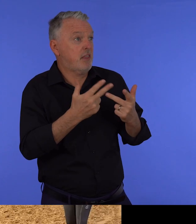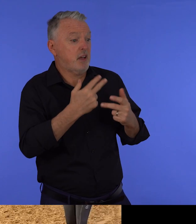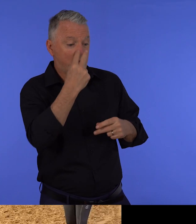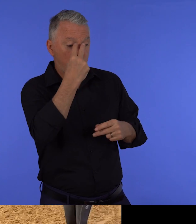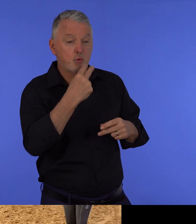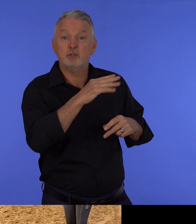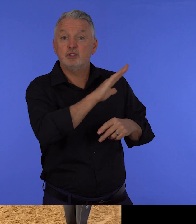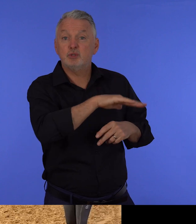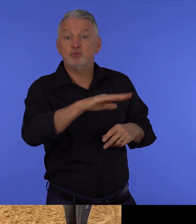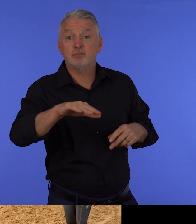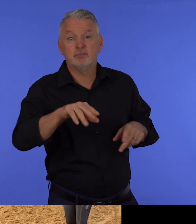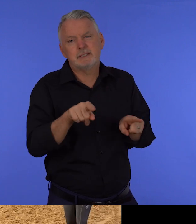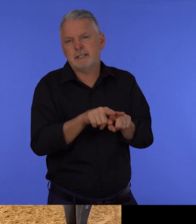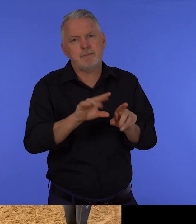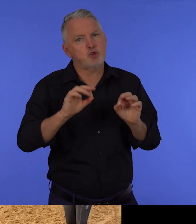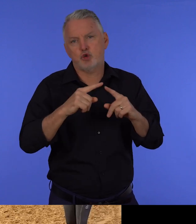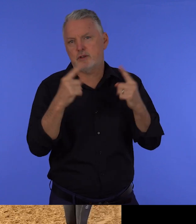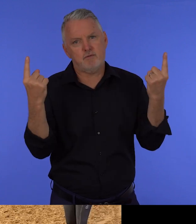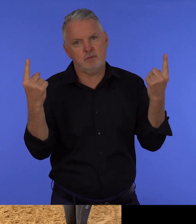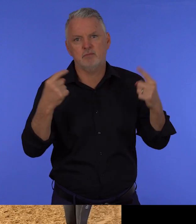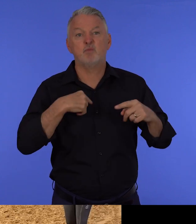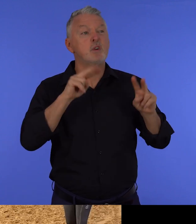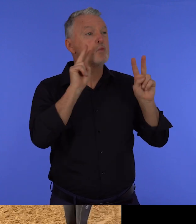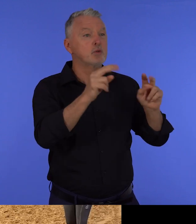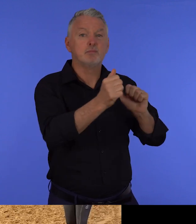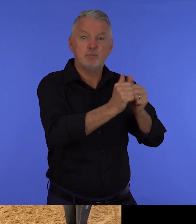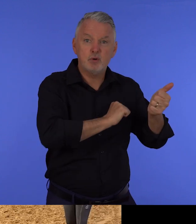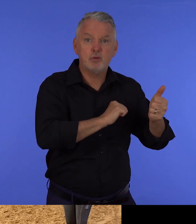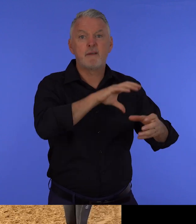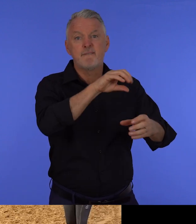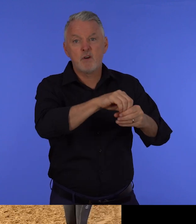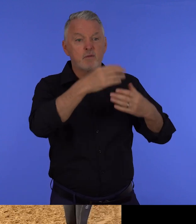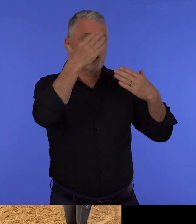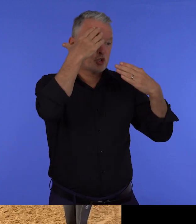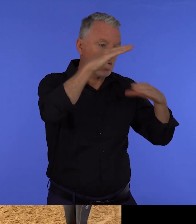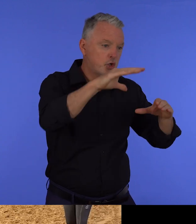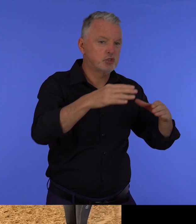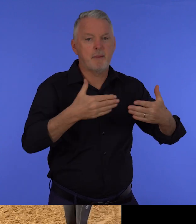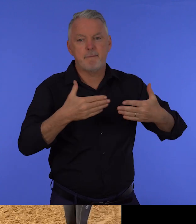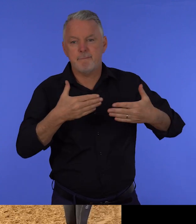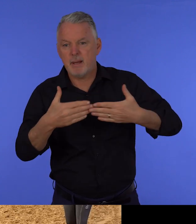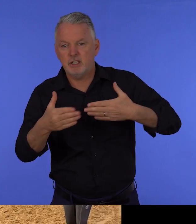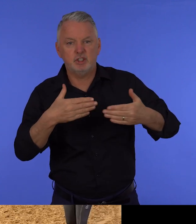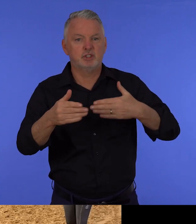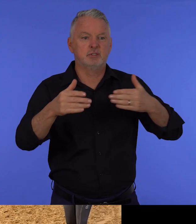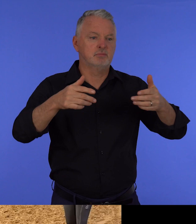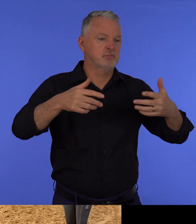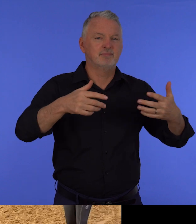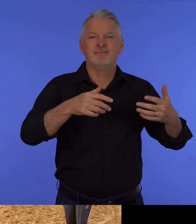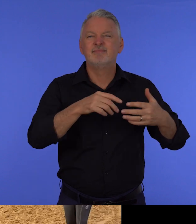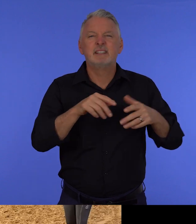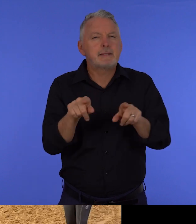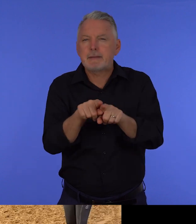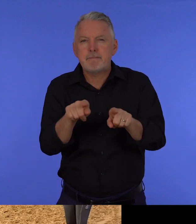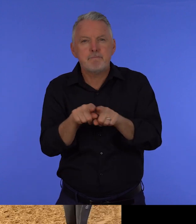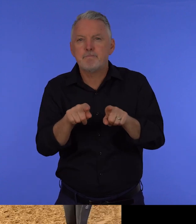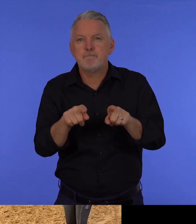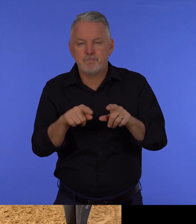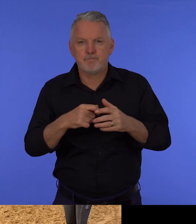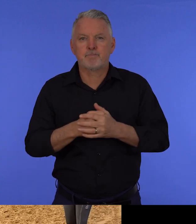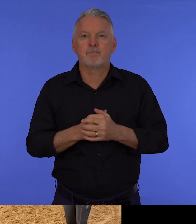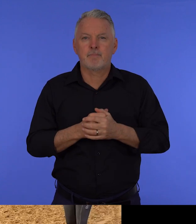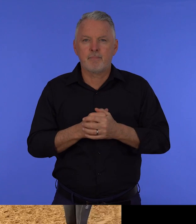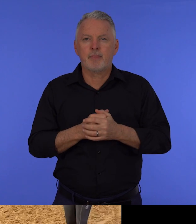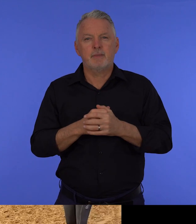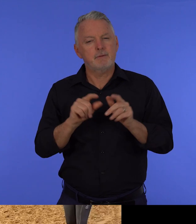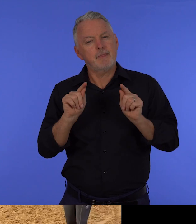things with my daughter, just the same way that I've done with my older children. We watched their sport, we got involved, we've coached their